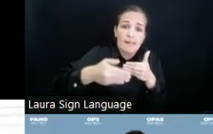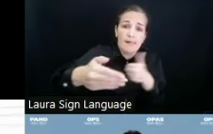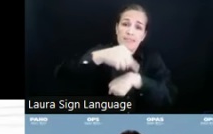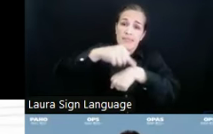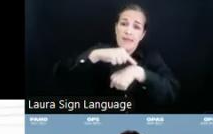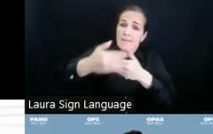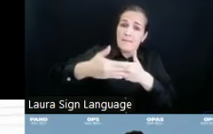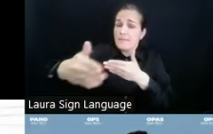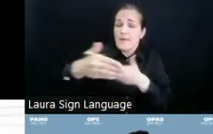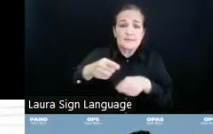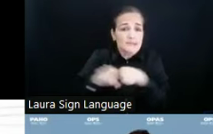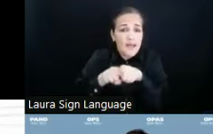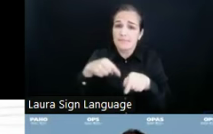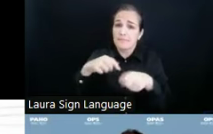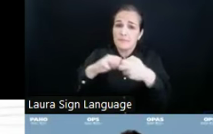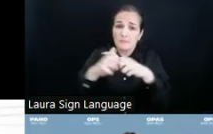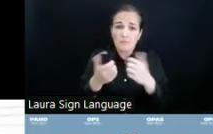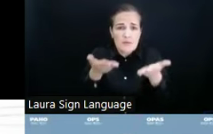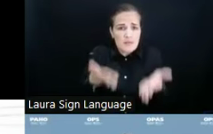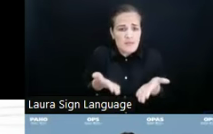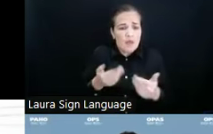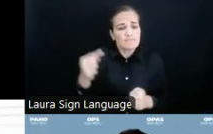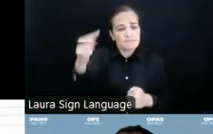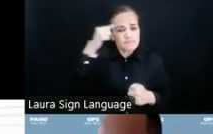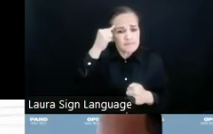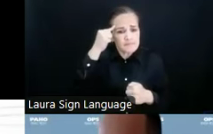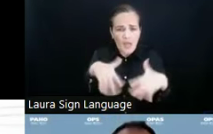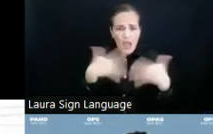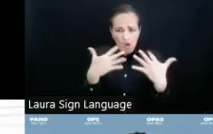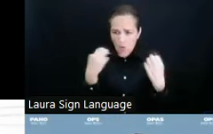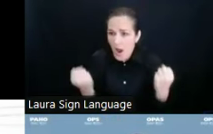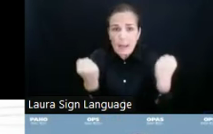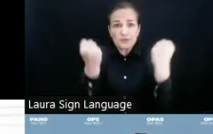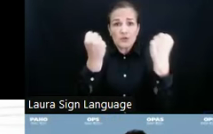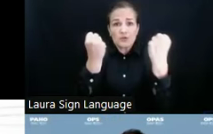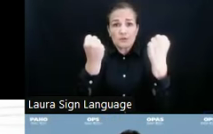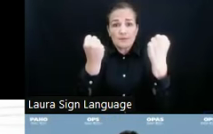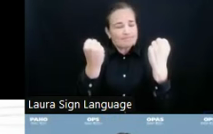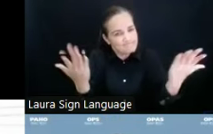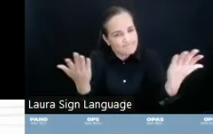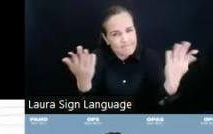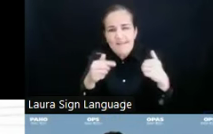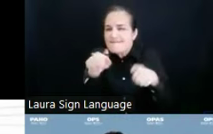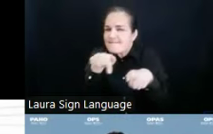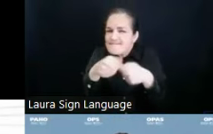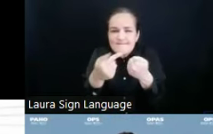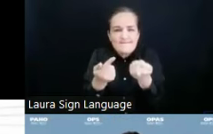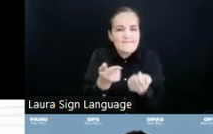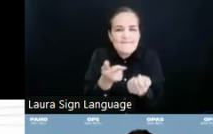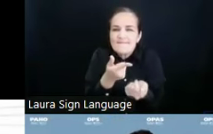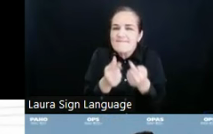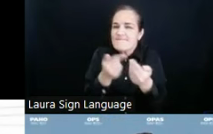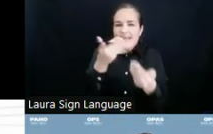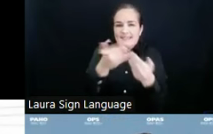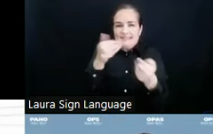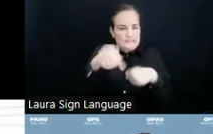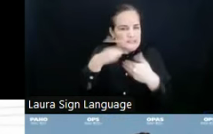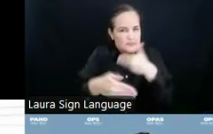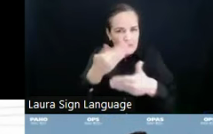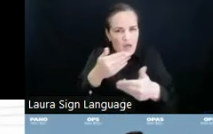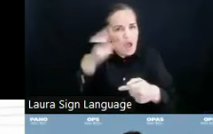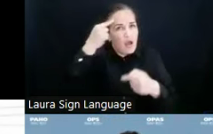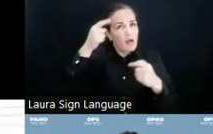tiempo. to addressing this ¿Qué frutos de problem, la ley de we la guianza won't be podemos able to tener? solve it. Simplemente vamos a So, intentar cambiar la what can we narrativa, como hemos expect? hecho We have to anteriormente. change our Pasar